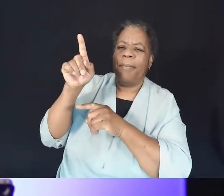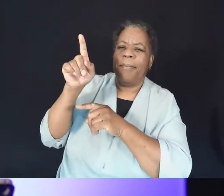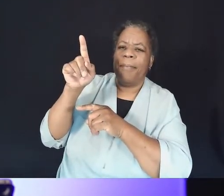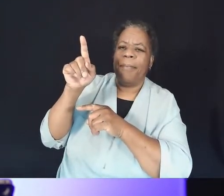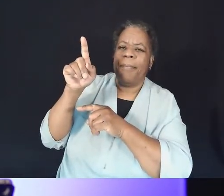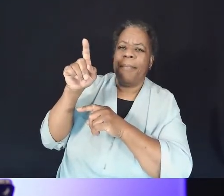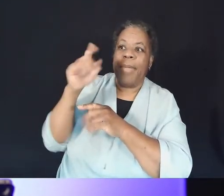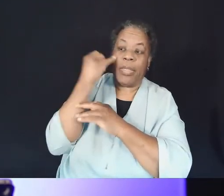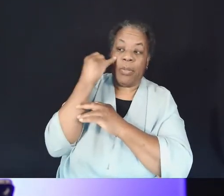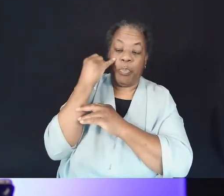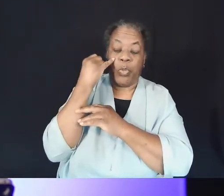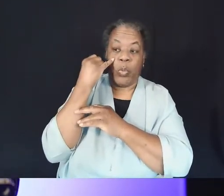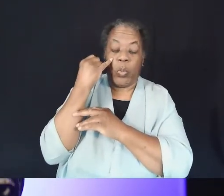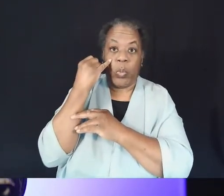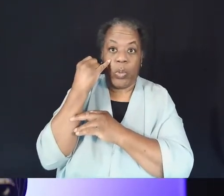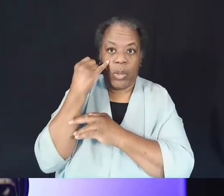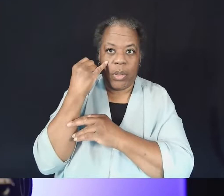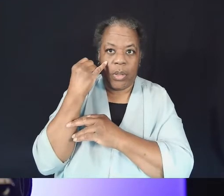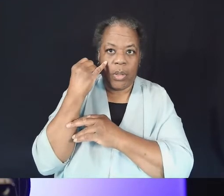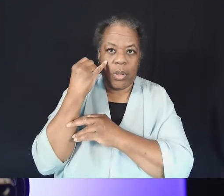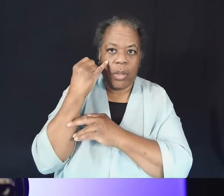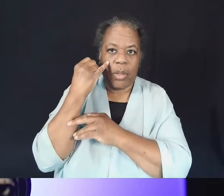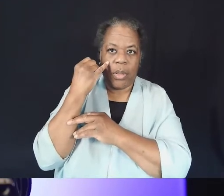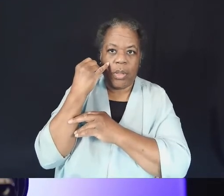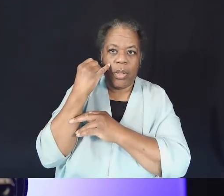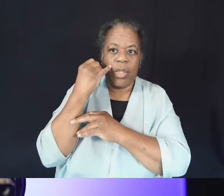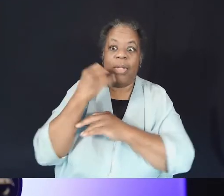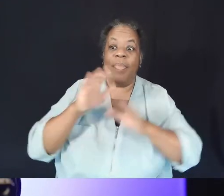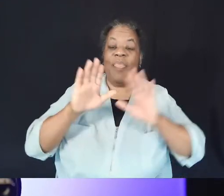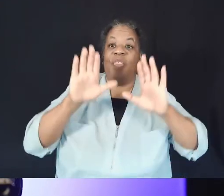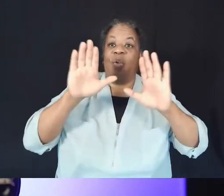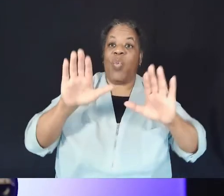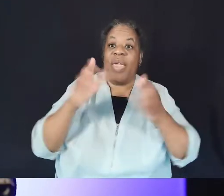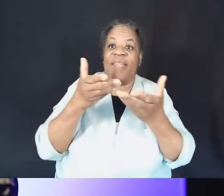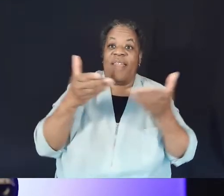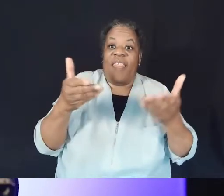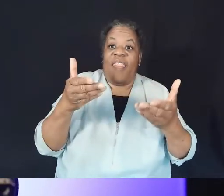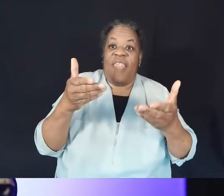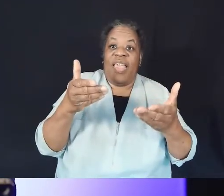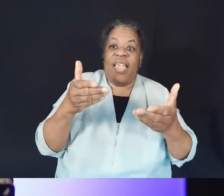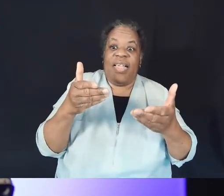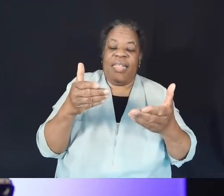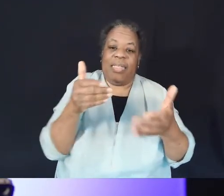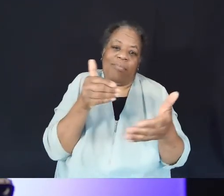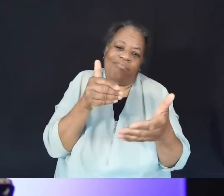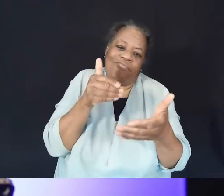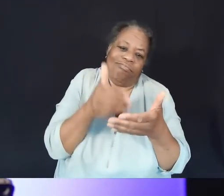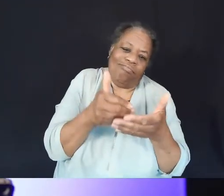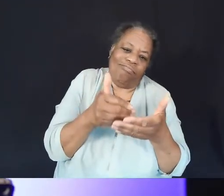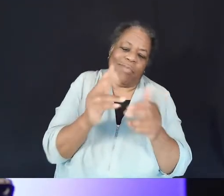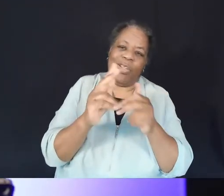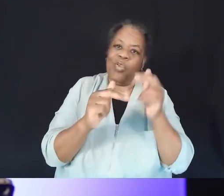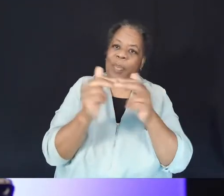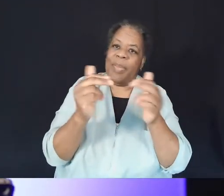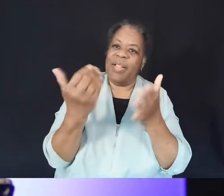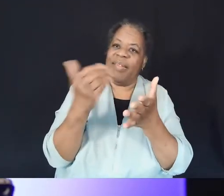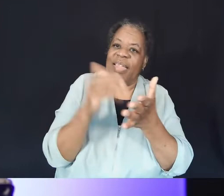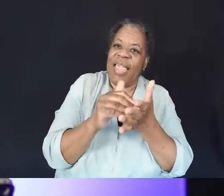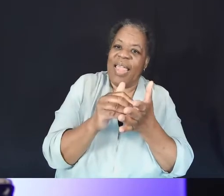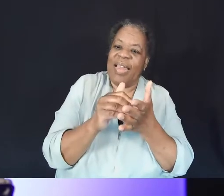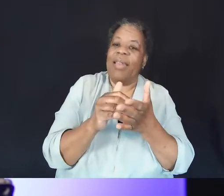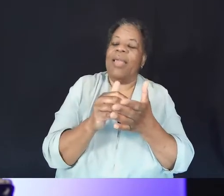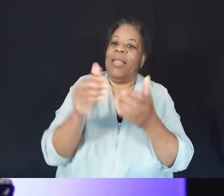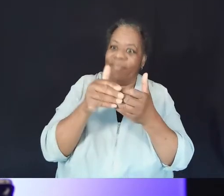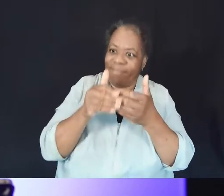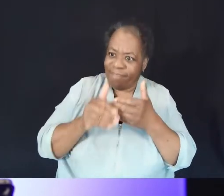this, what if some of the greatest things that are about to be built and rebuilt are in front of us